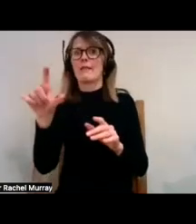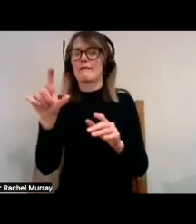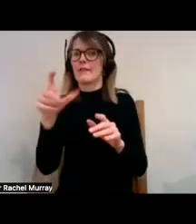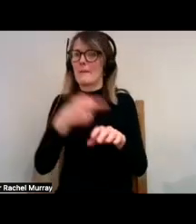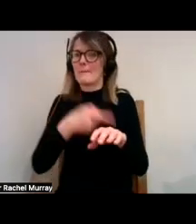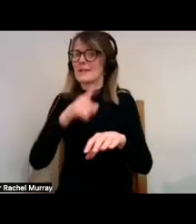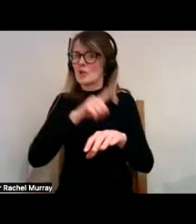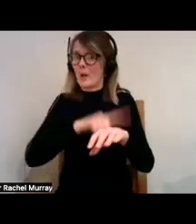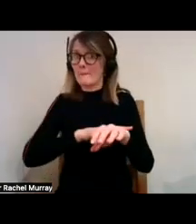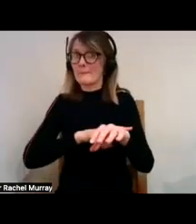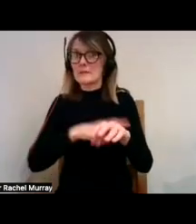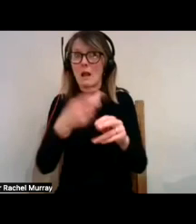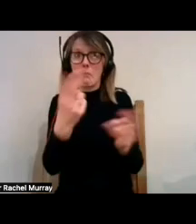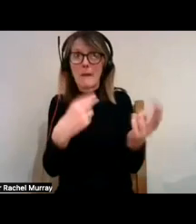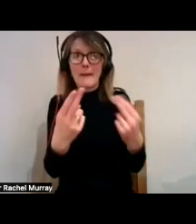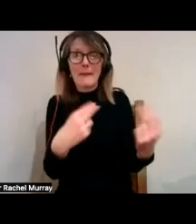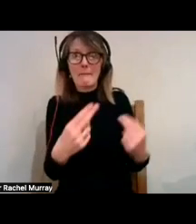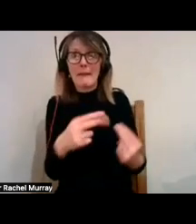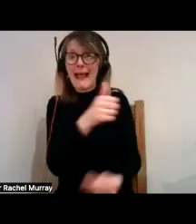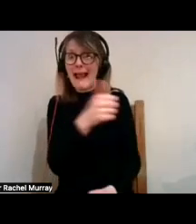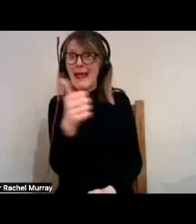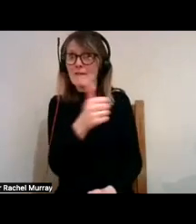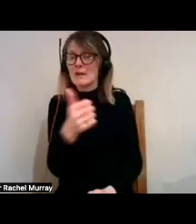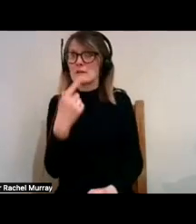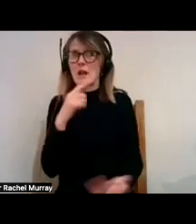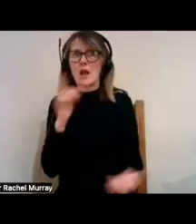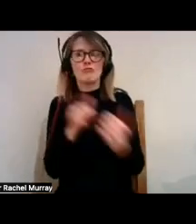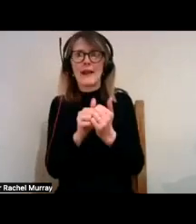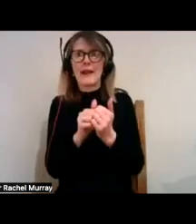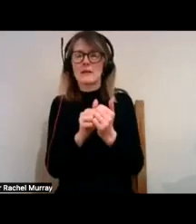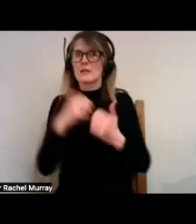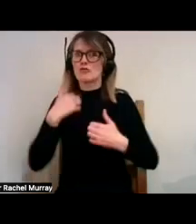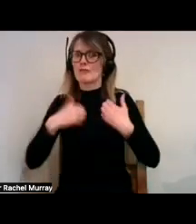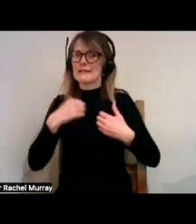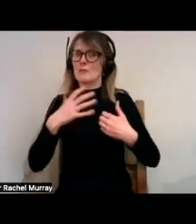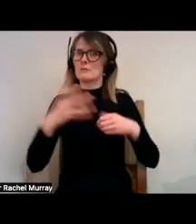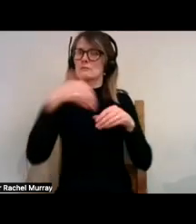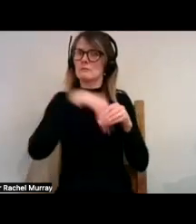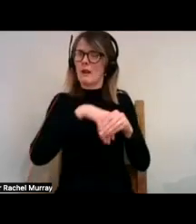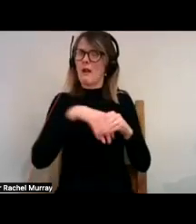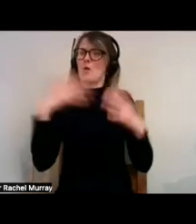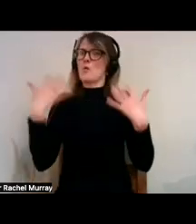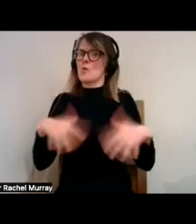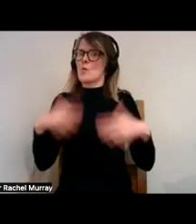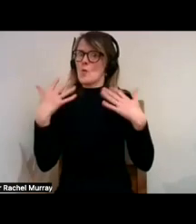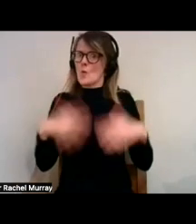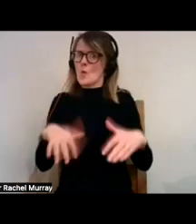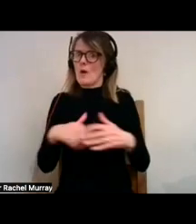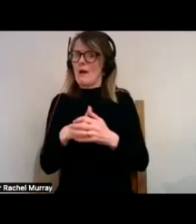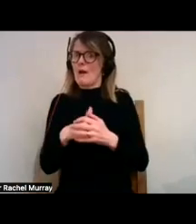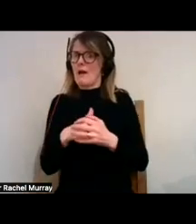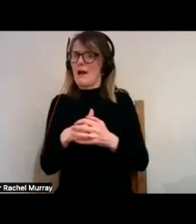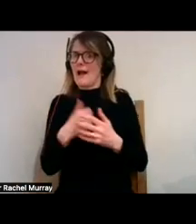find that 11 came back and said that they would be interested in participating in my research. And I think I just got a sweet